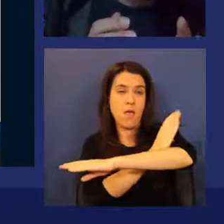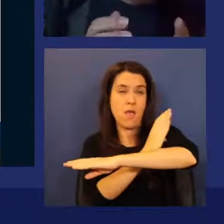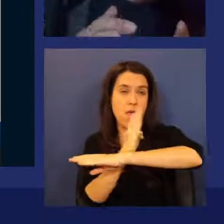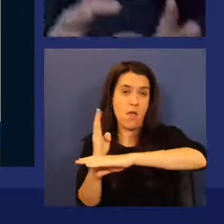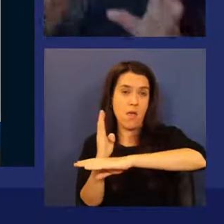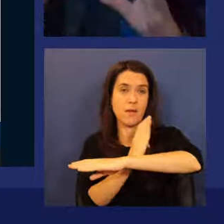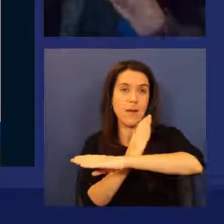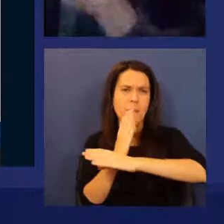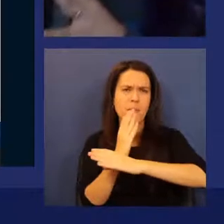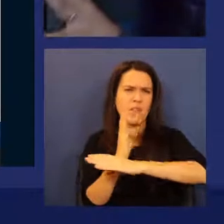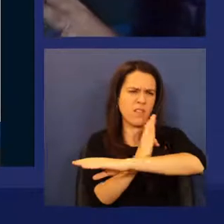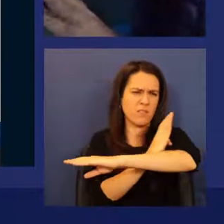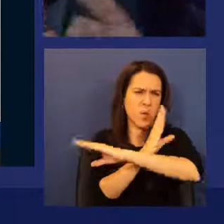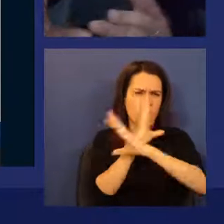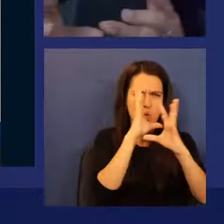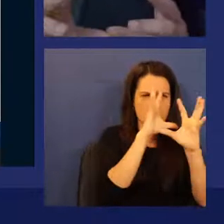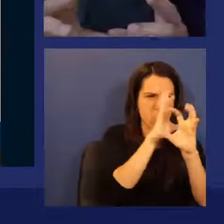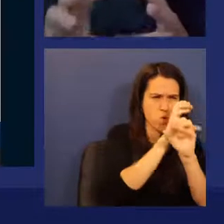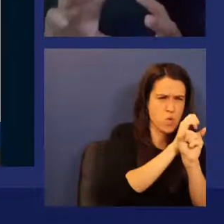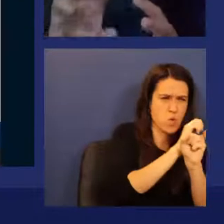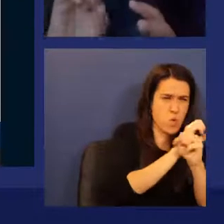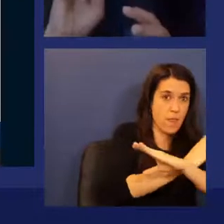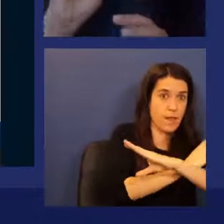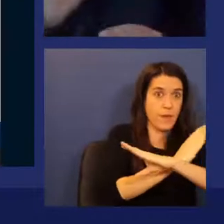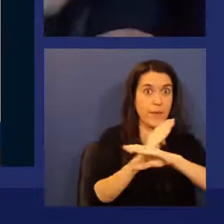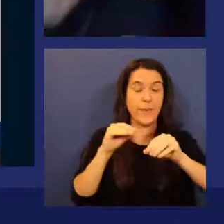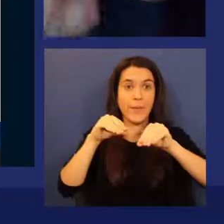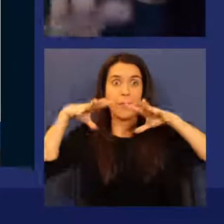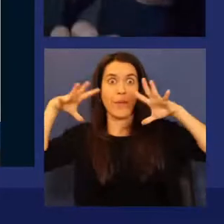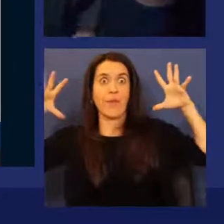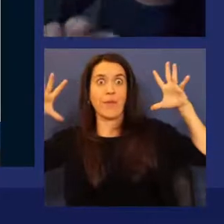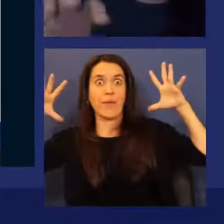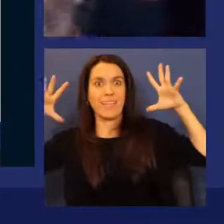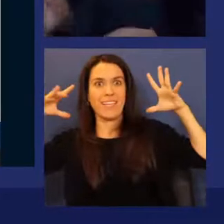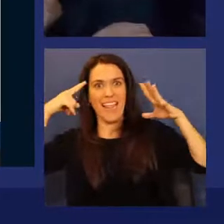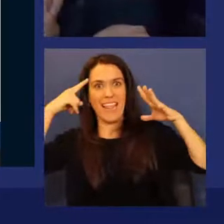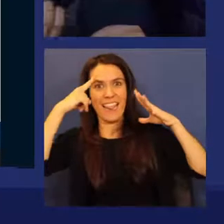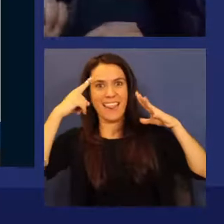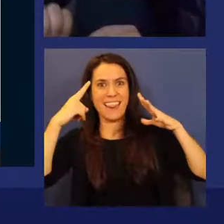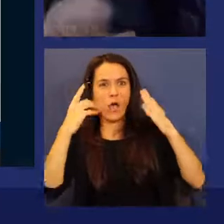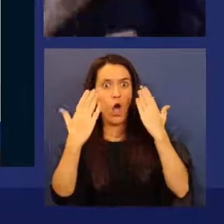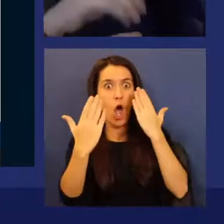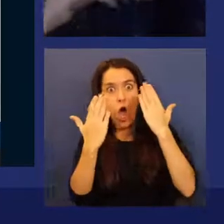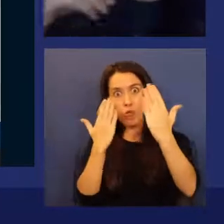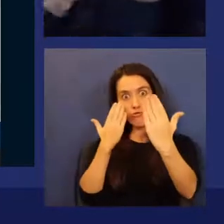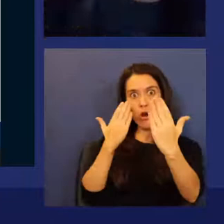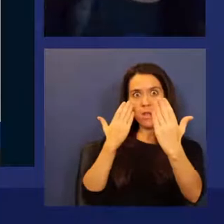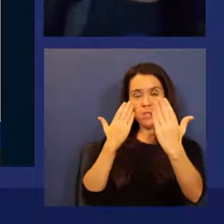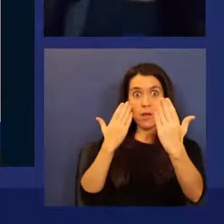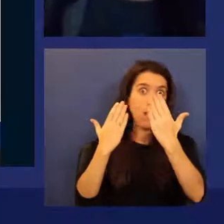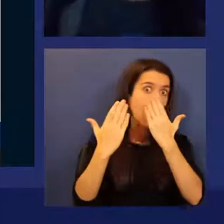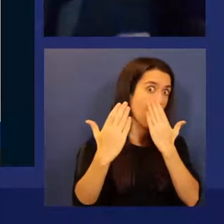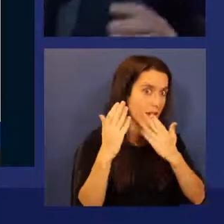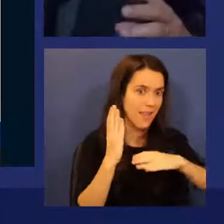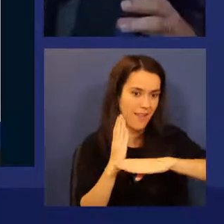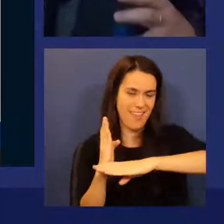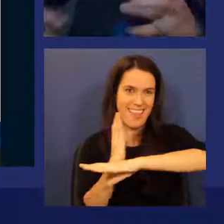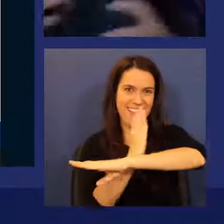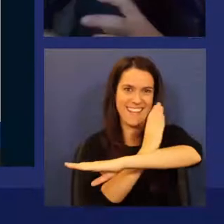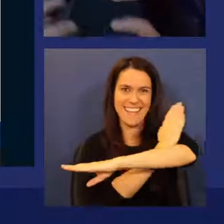super dark, one that's super light, one that has high contrast, low contrast, right? Different gradients